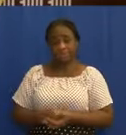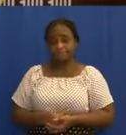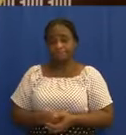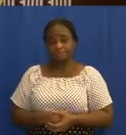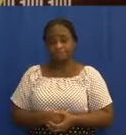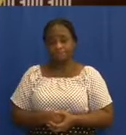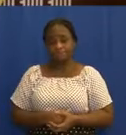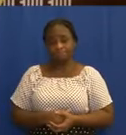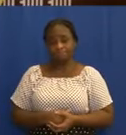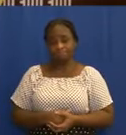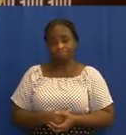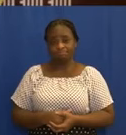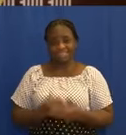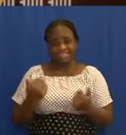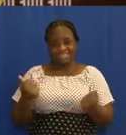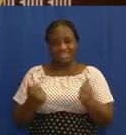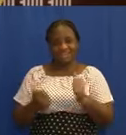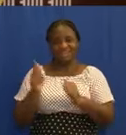no.